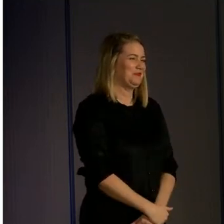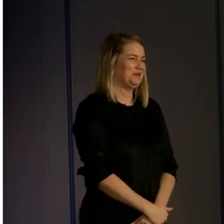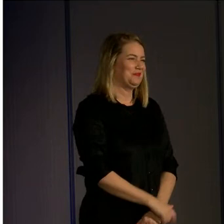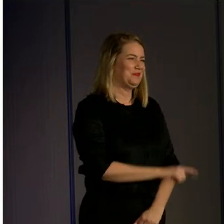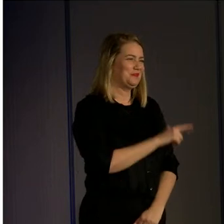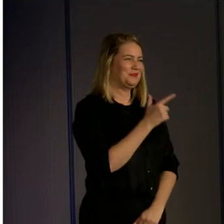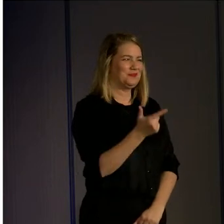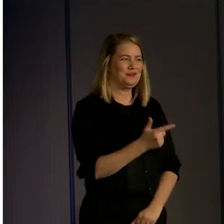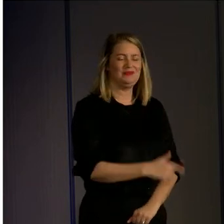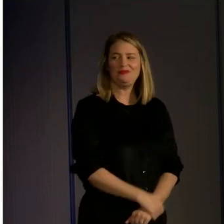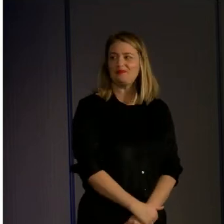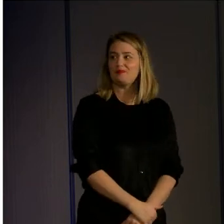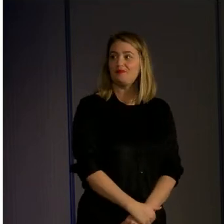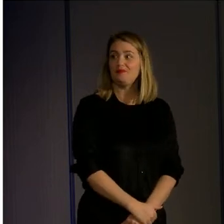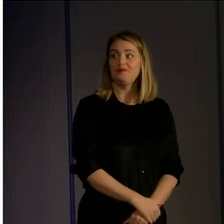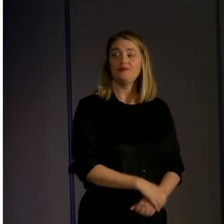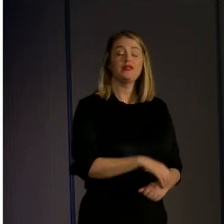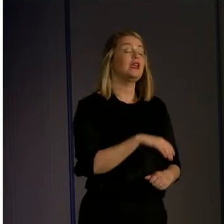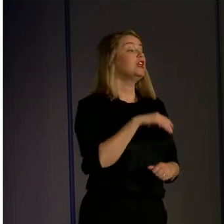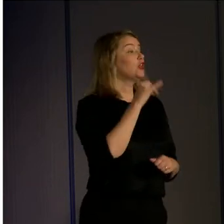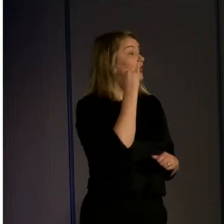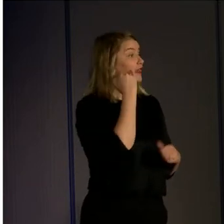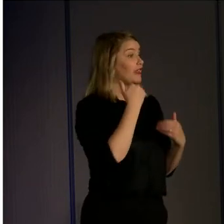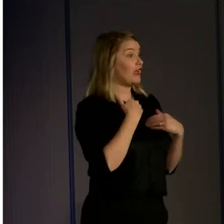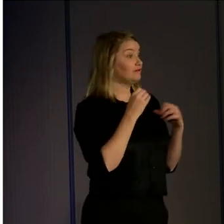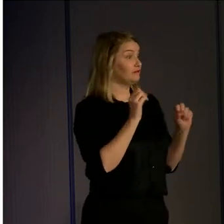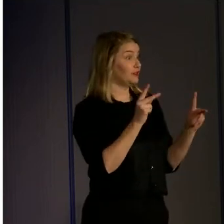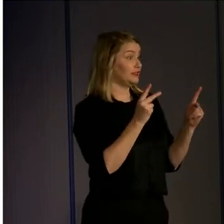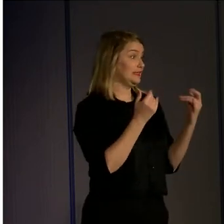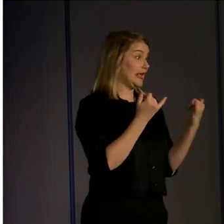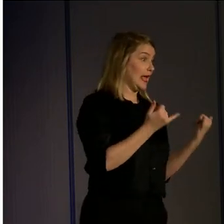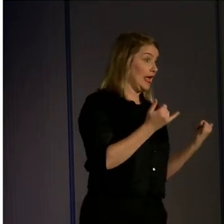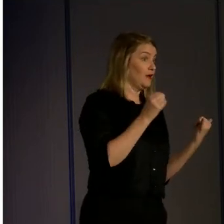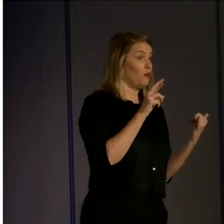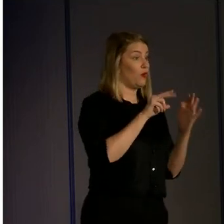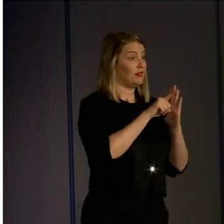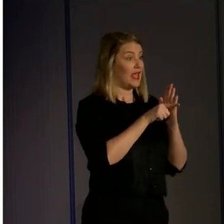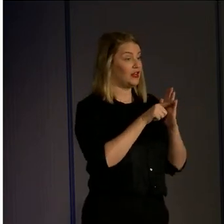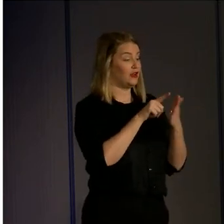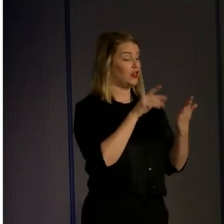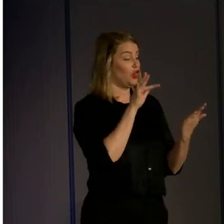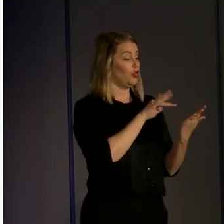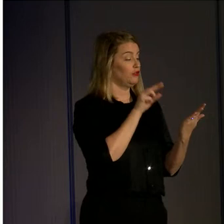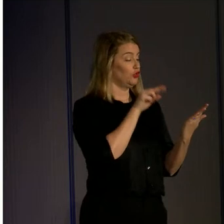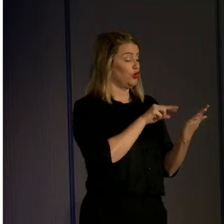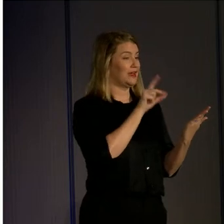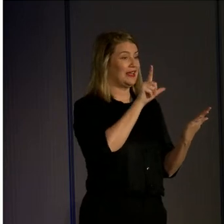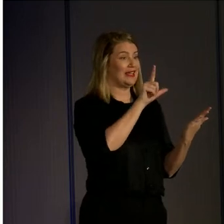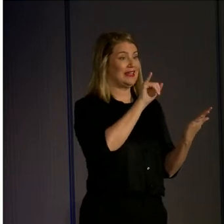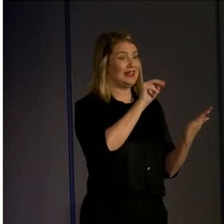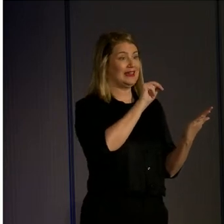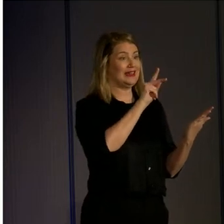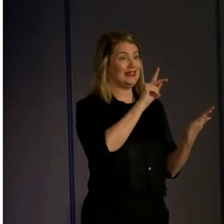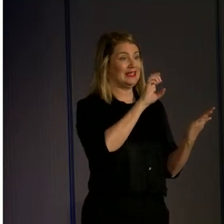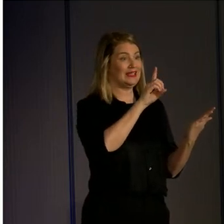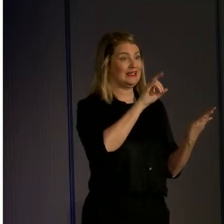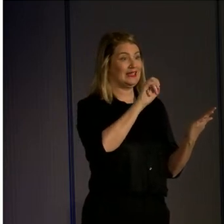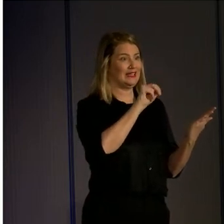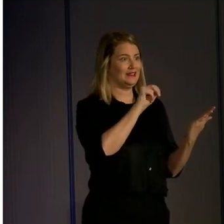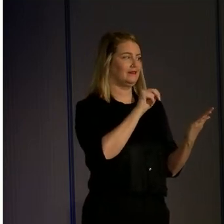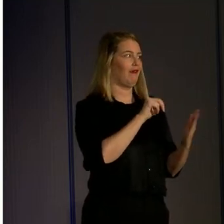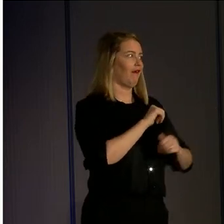If you have a chance, either during this session or afterwards, it's a good time to go on the LinkedIn plug for Jennison and actually leave some